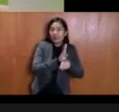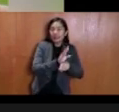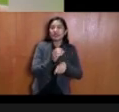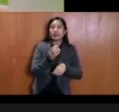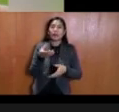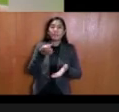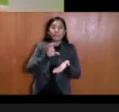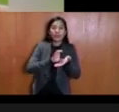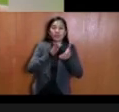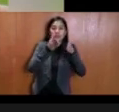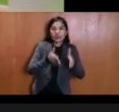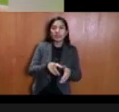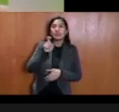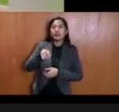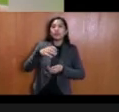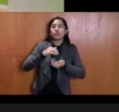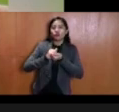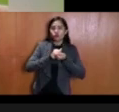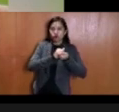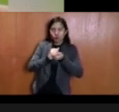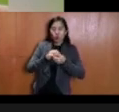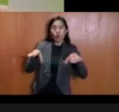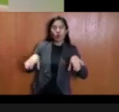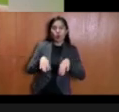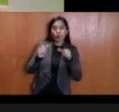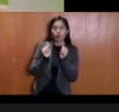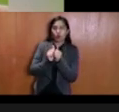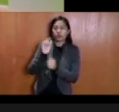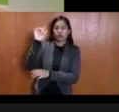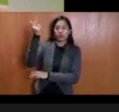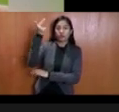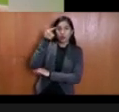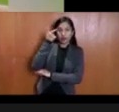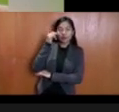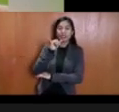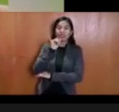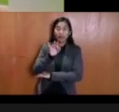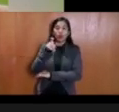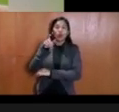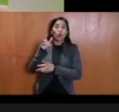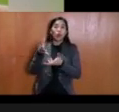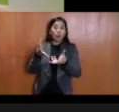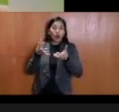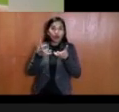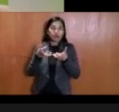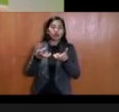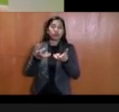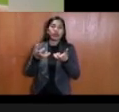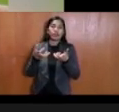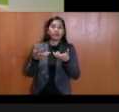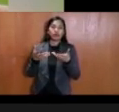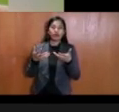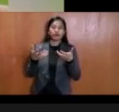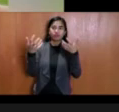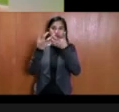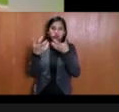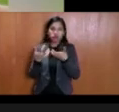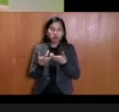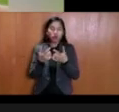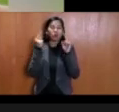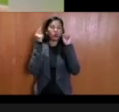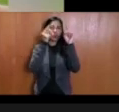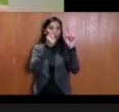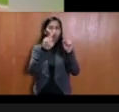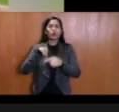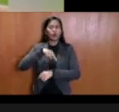have to come together to work with government. If you have the aligned goals, there are many ways to the how. You know, we all agree on the why.